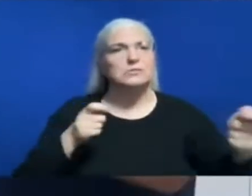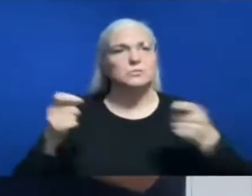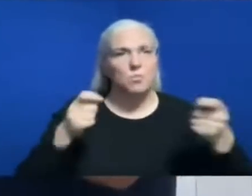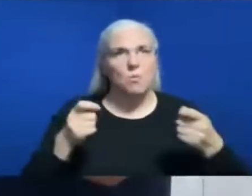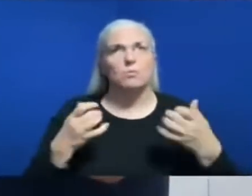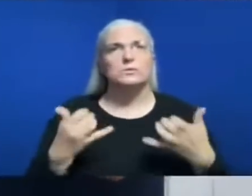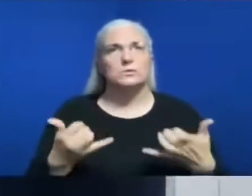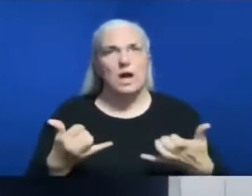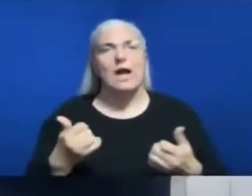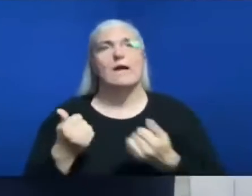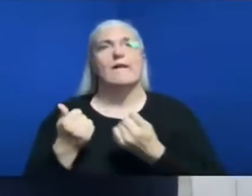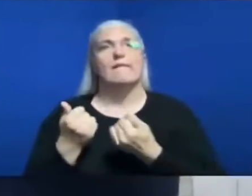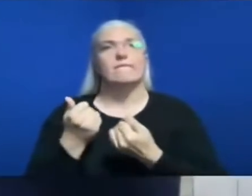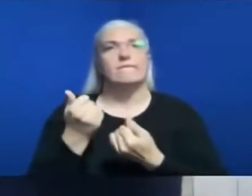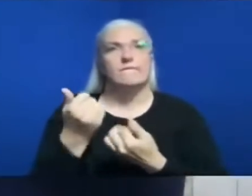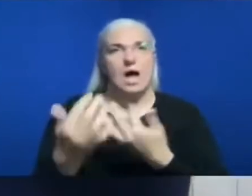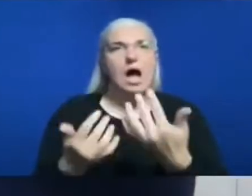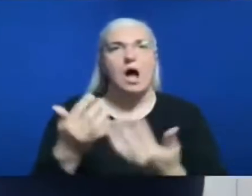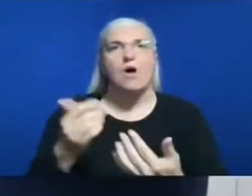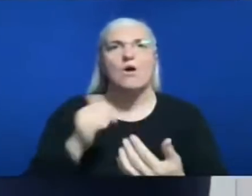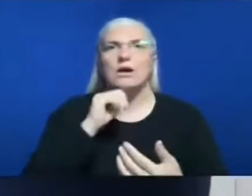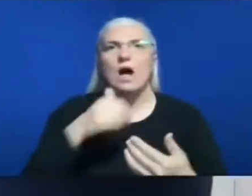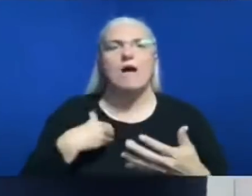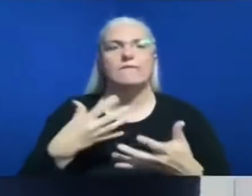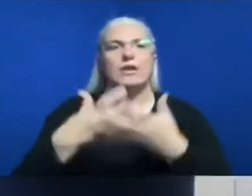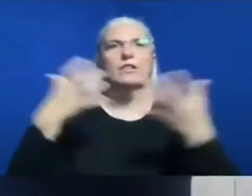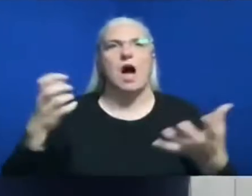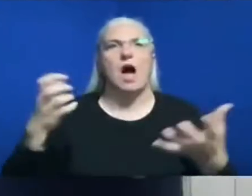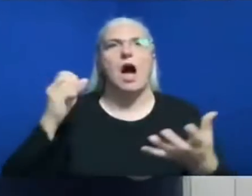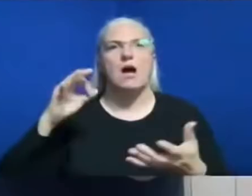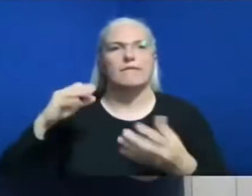movement today, we did not have much growth on the incident.